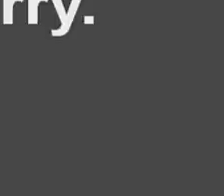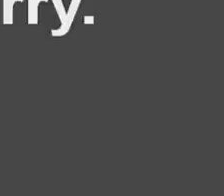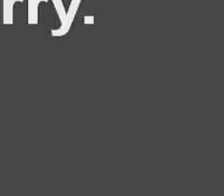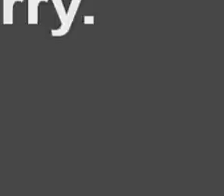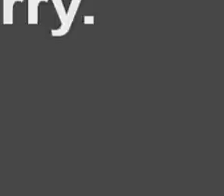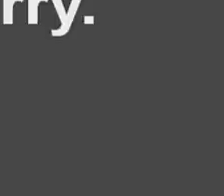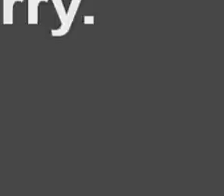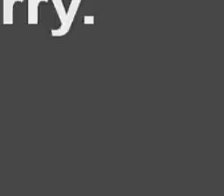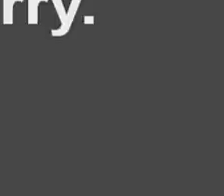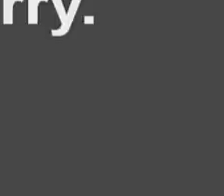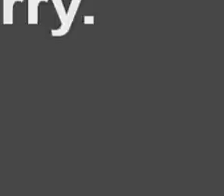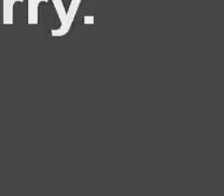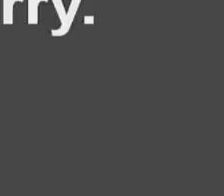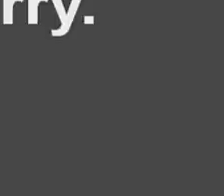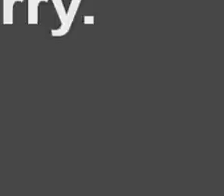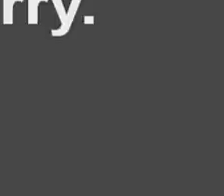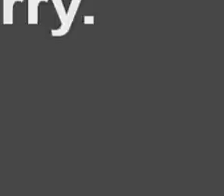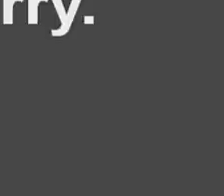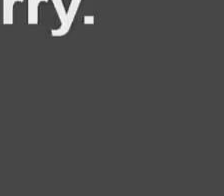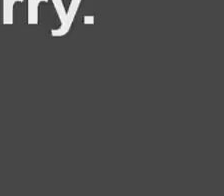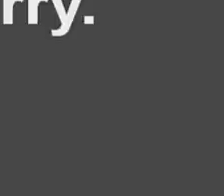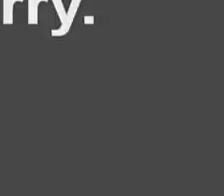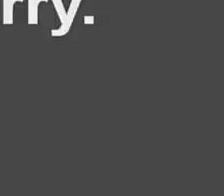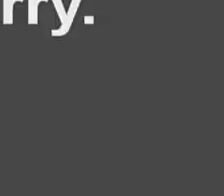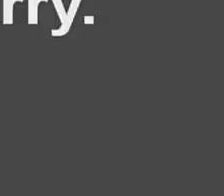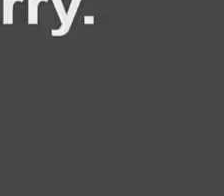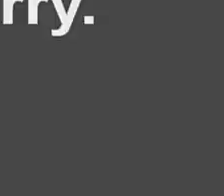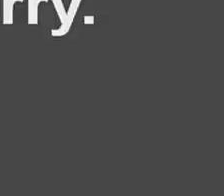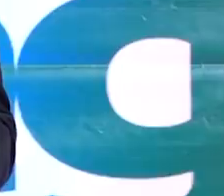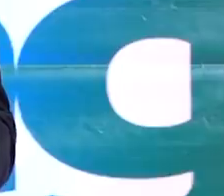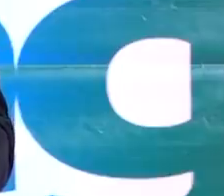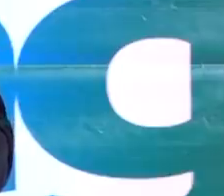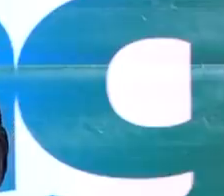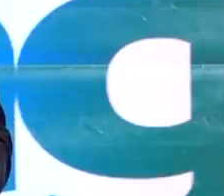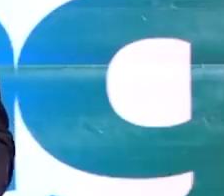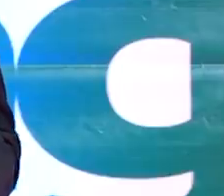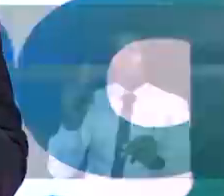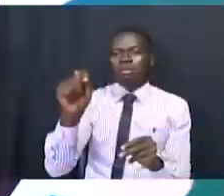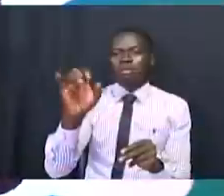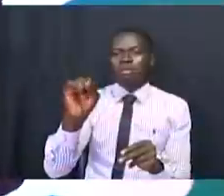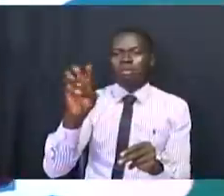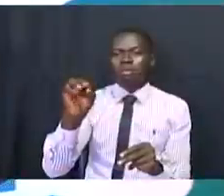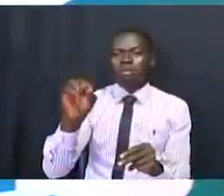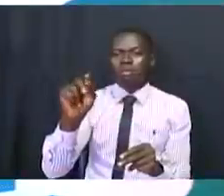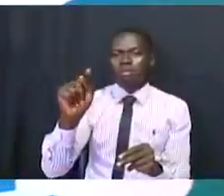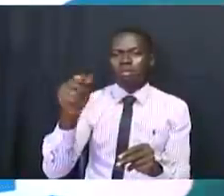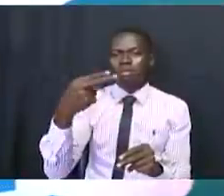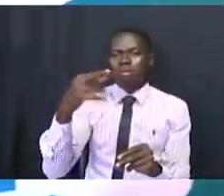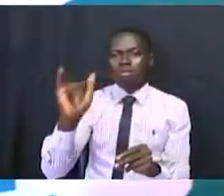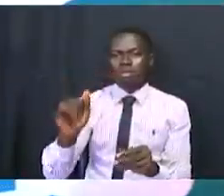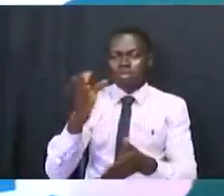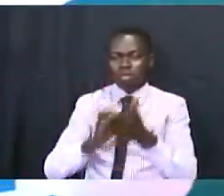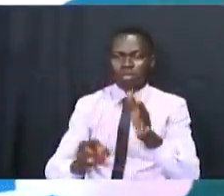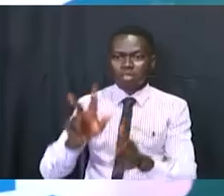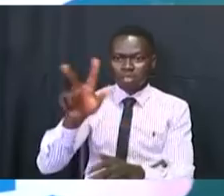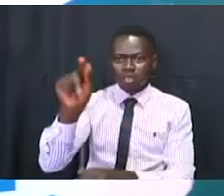we cannot do otherwise than to carry our cross. In fact, in 2 Timothy 3, verse 12, the scripture says, 2 Timothy